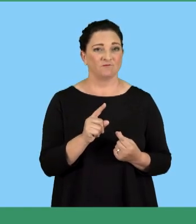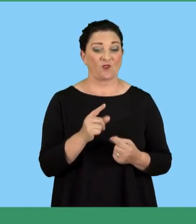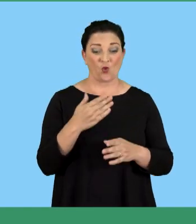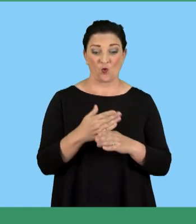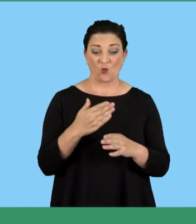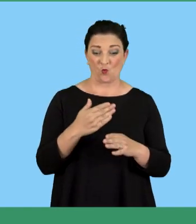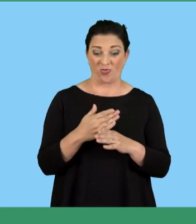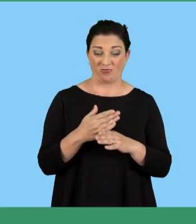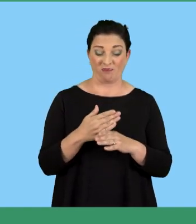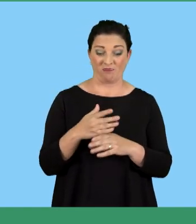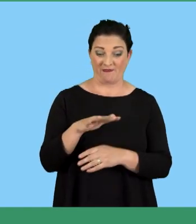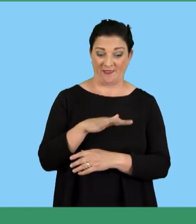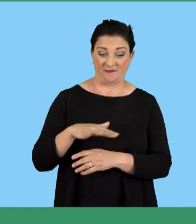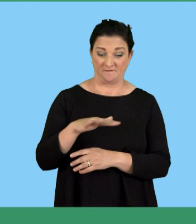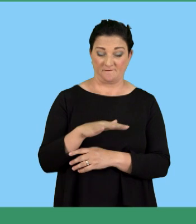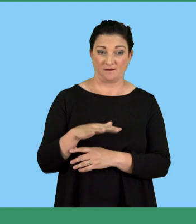the working